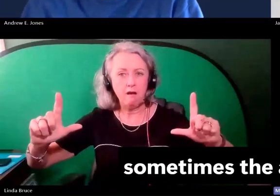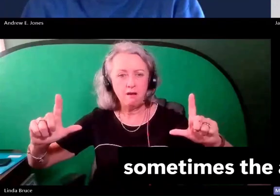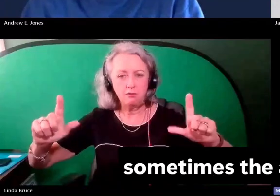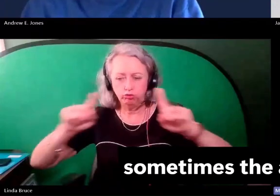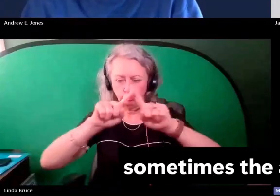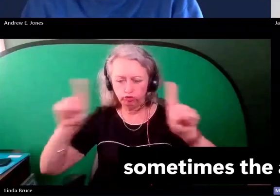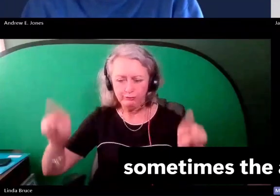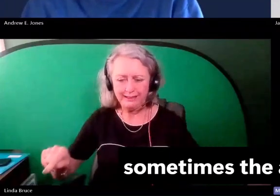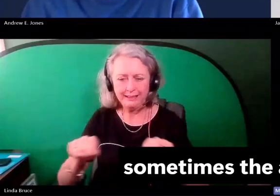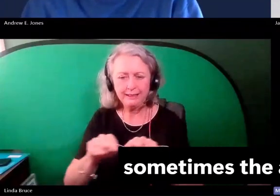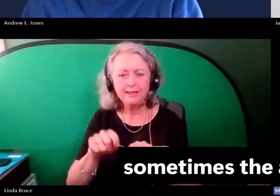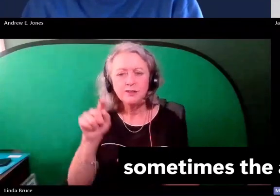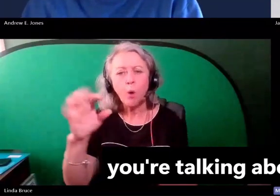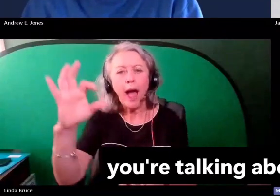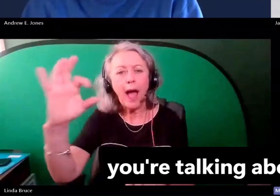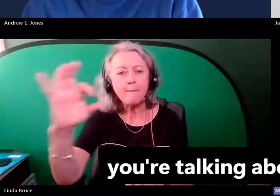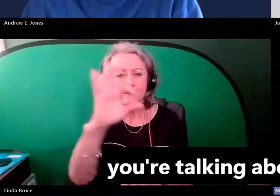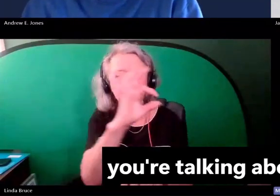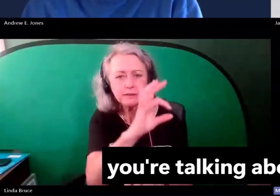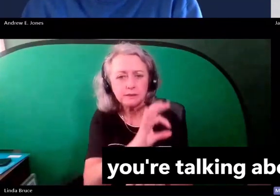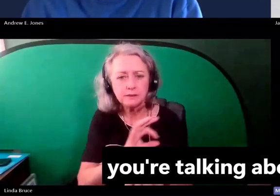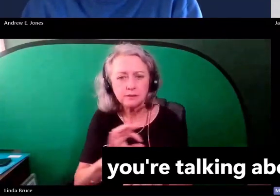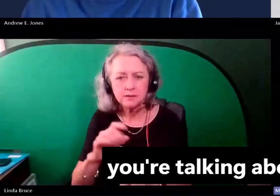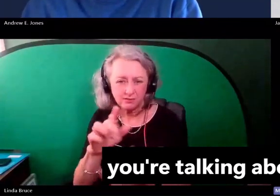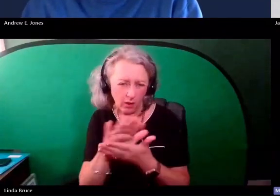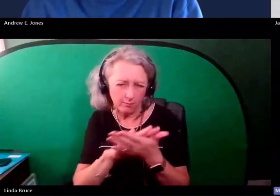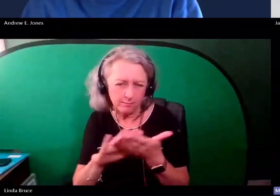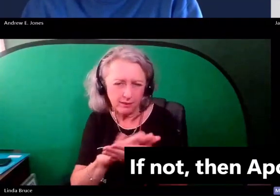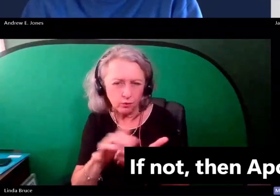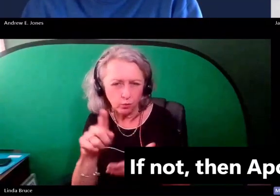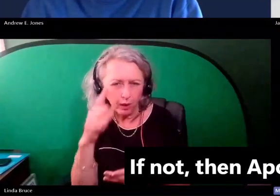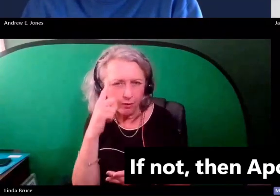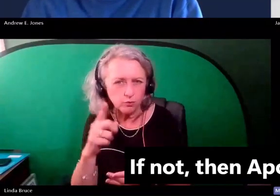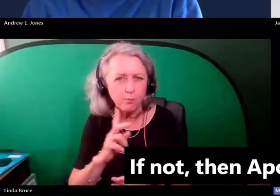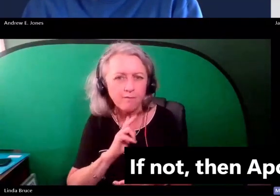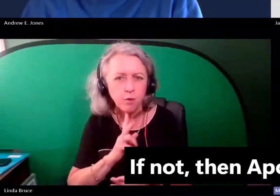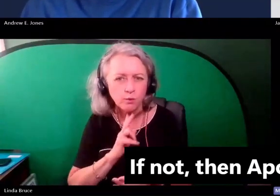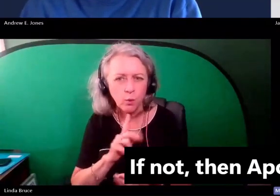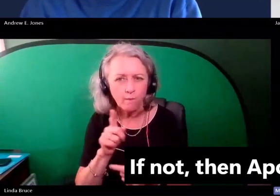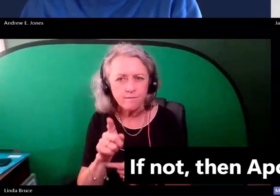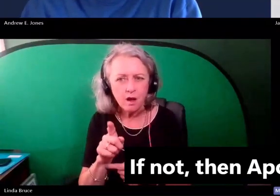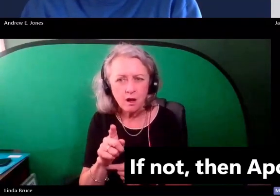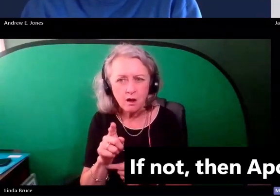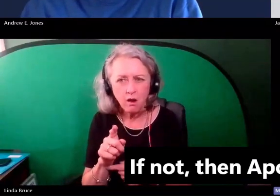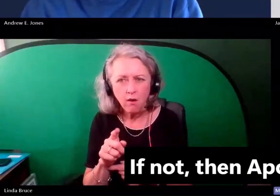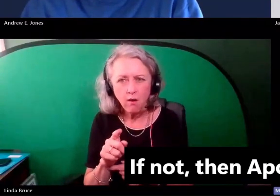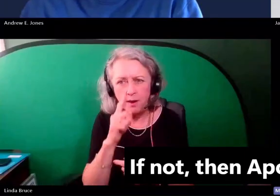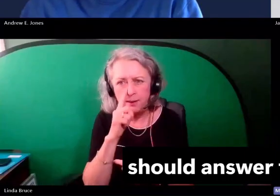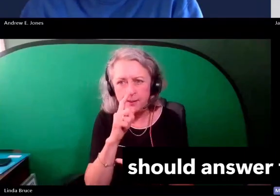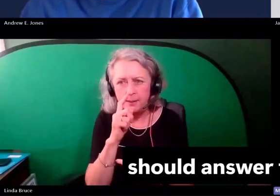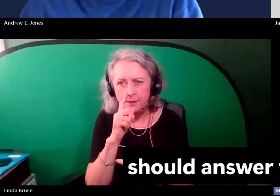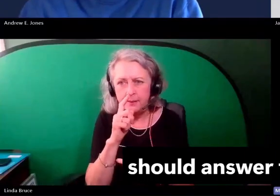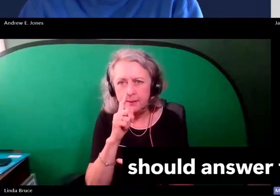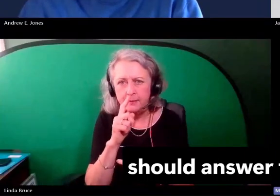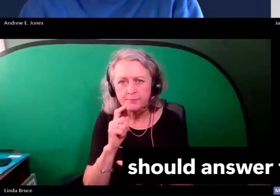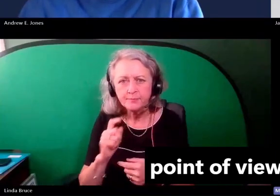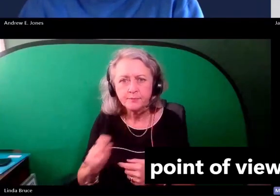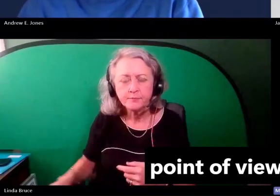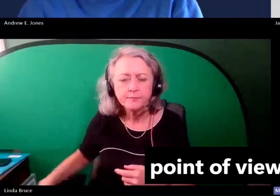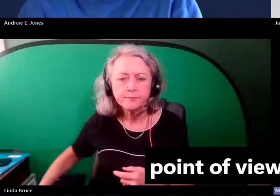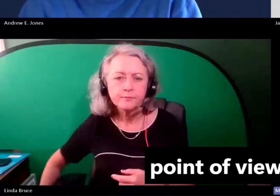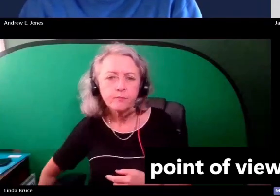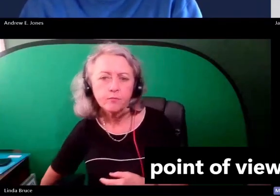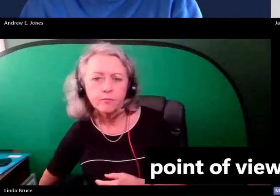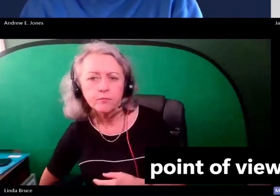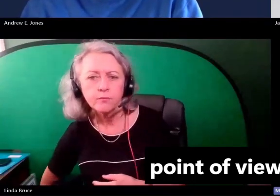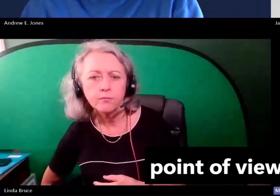sometimes the apps are in, I presume you're talking about VoiceOver gestures. If not, then apologies, maybe Jamie should answer this from a low vision point